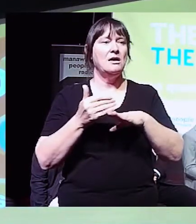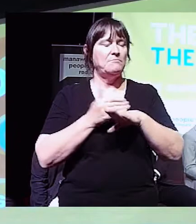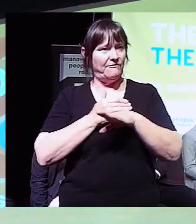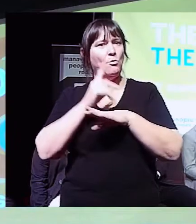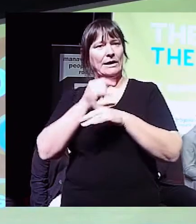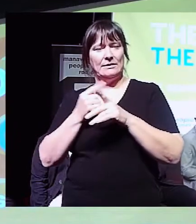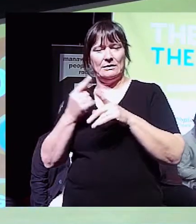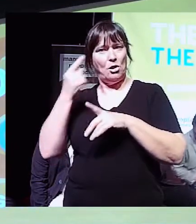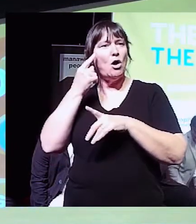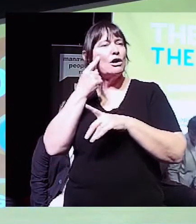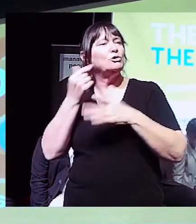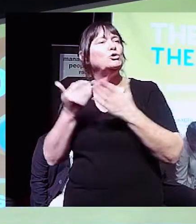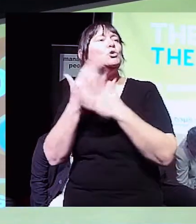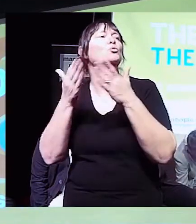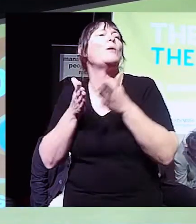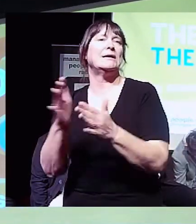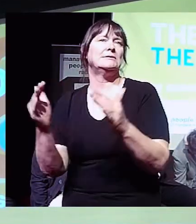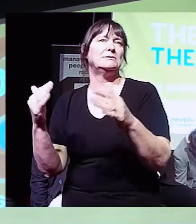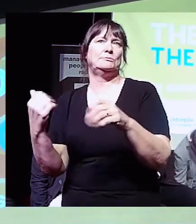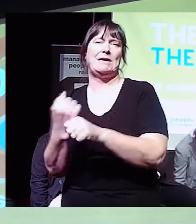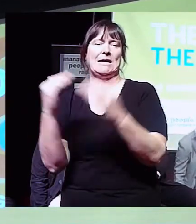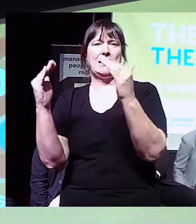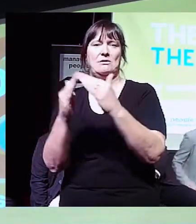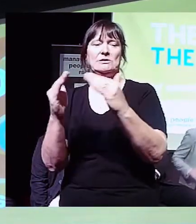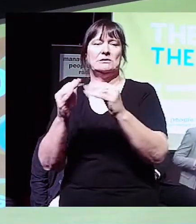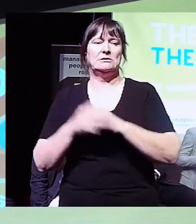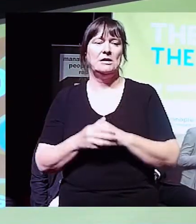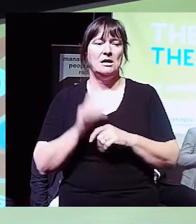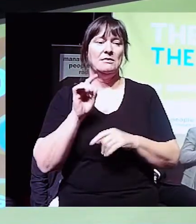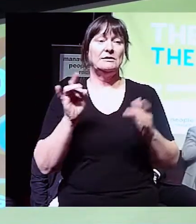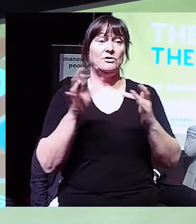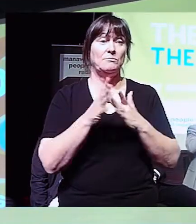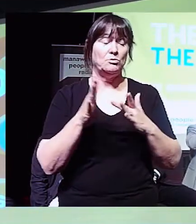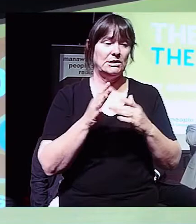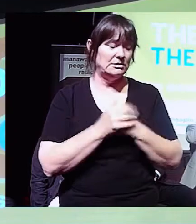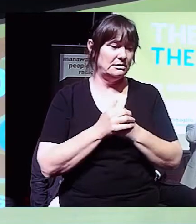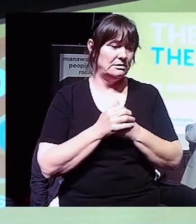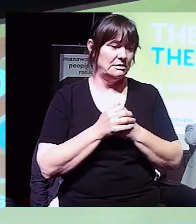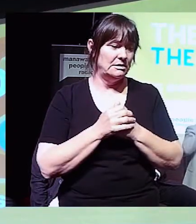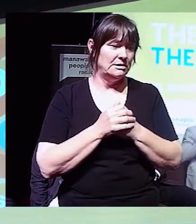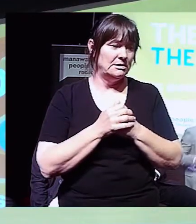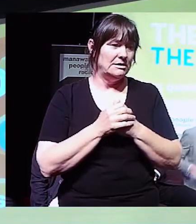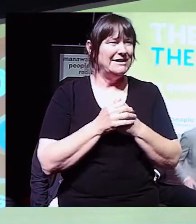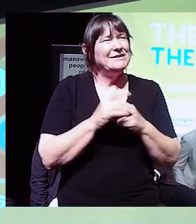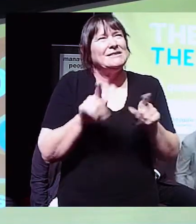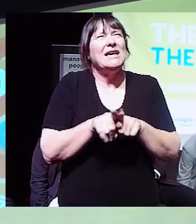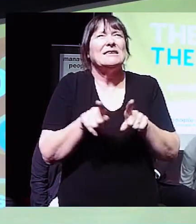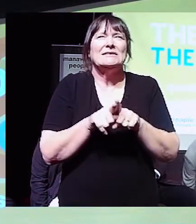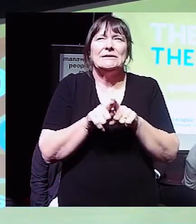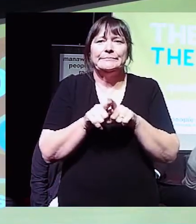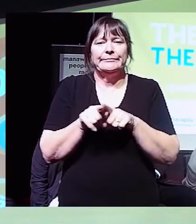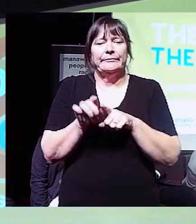innovation and new ways of housing people. So I think that's a key. There seems to be, not a cartel, but there seems to be